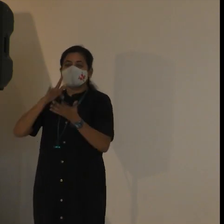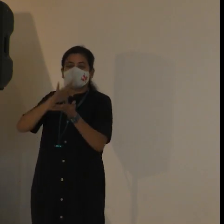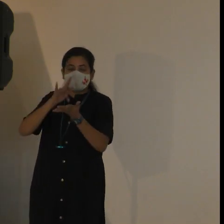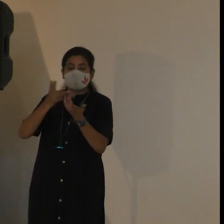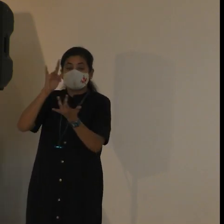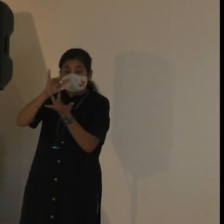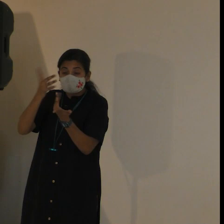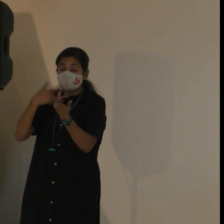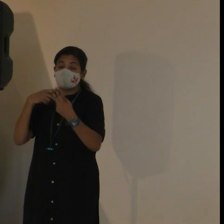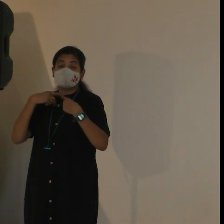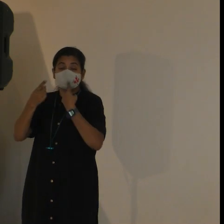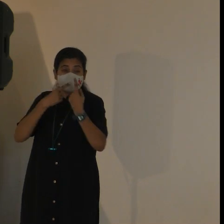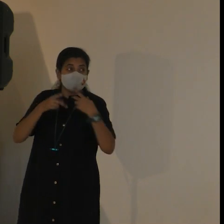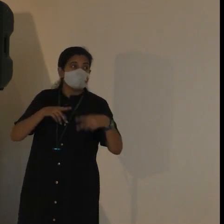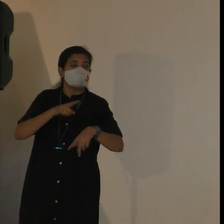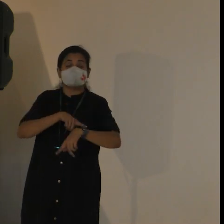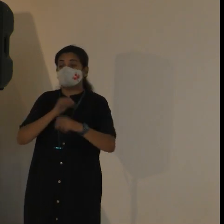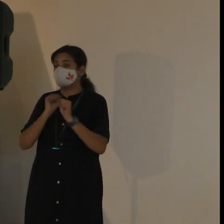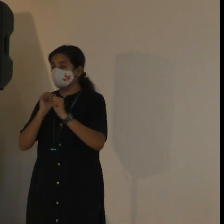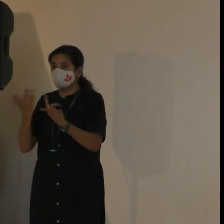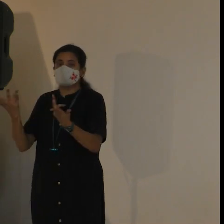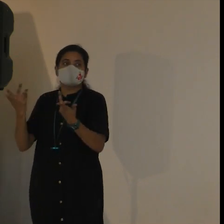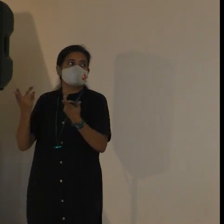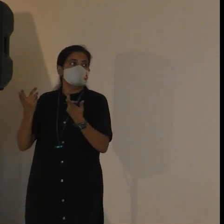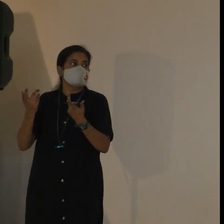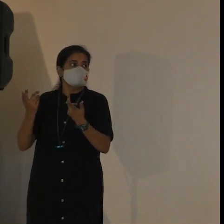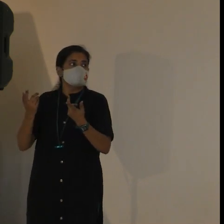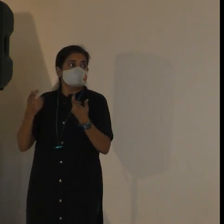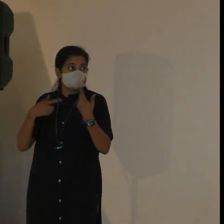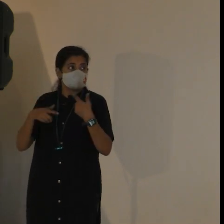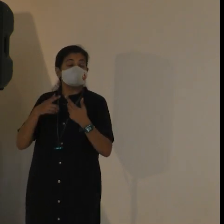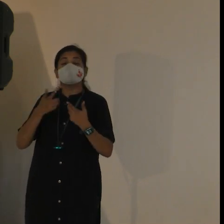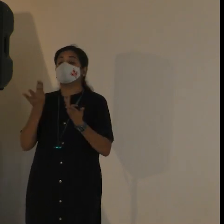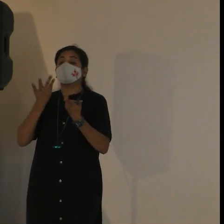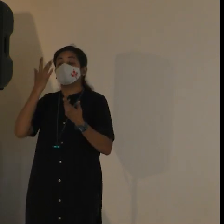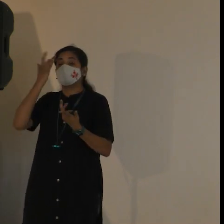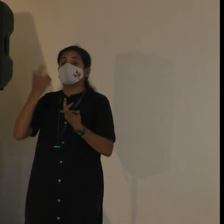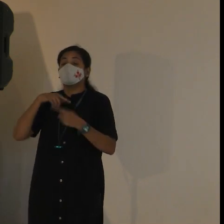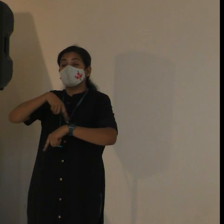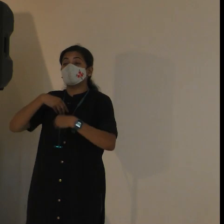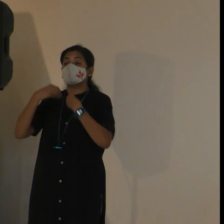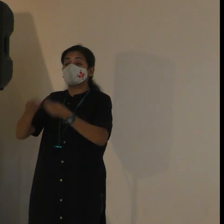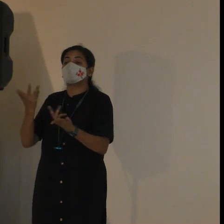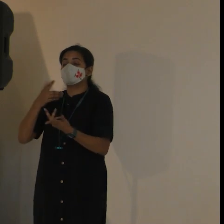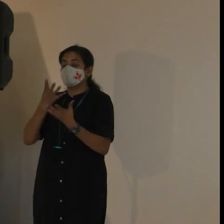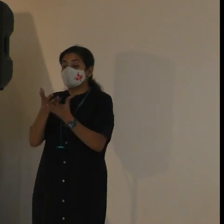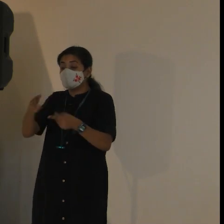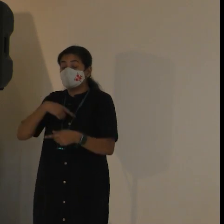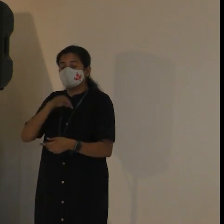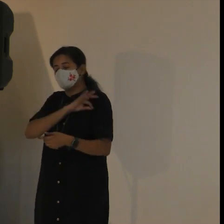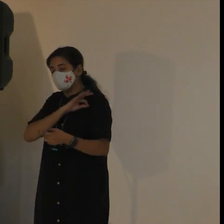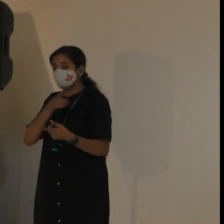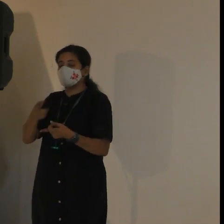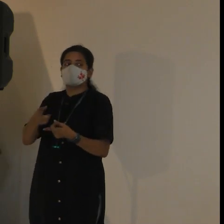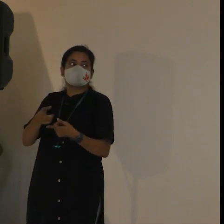in the middle of all of these other things, we have to make time, and at the end of it all, it's because we love these objects, or we love these forms,